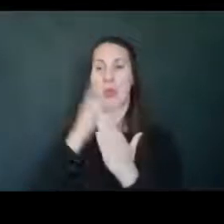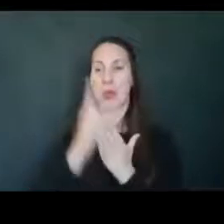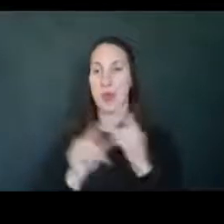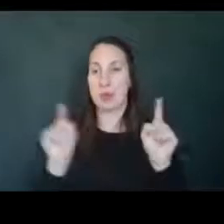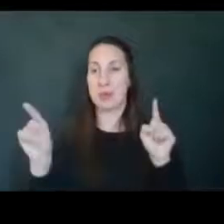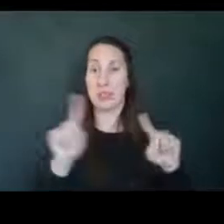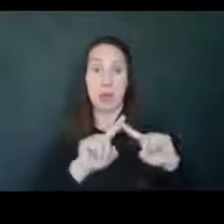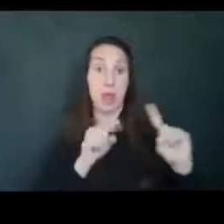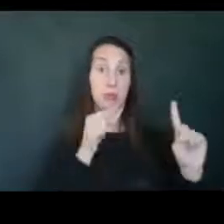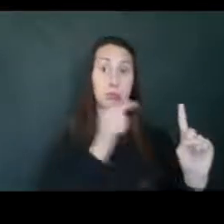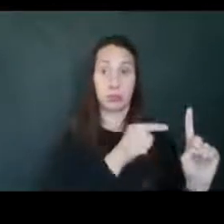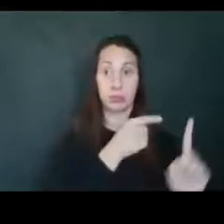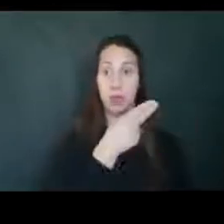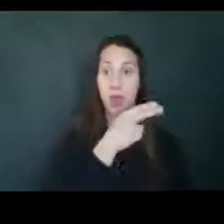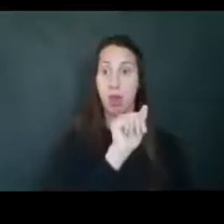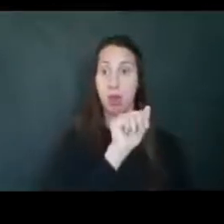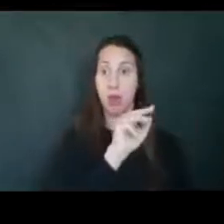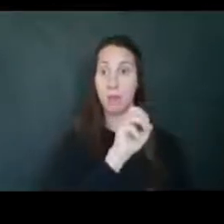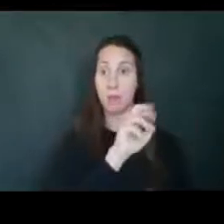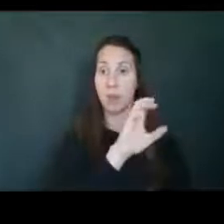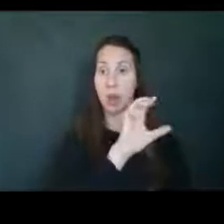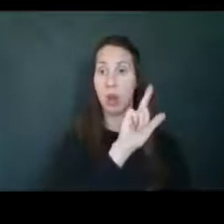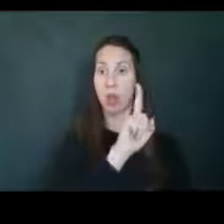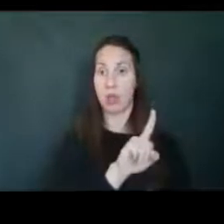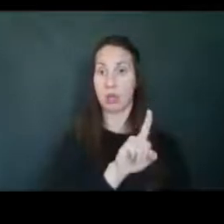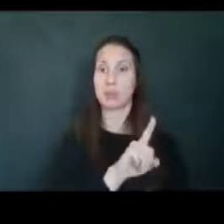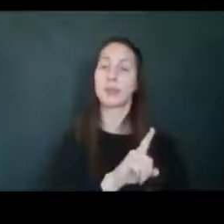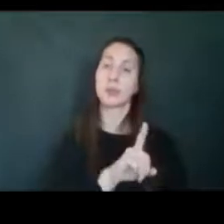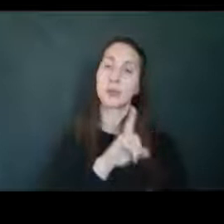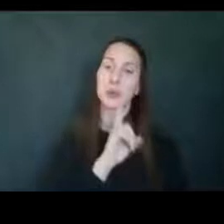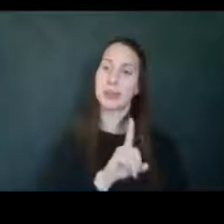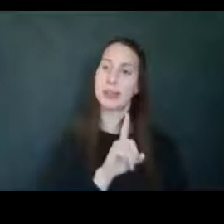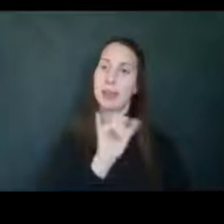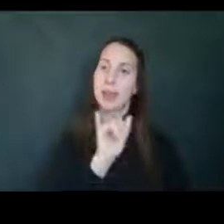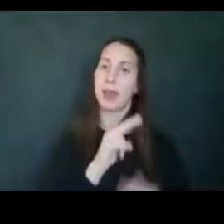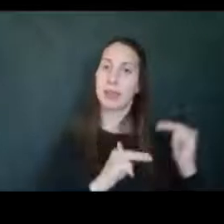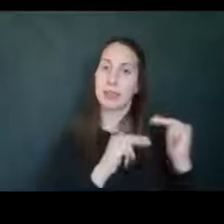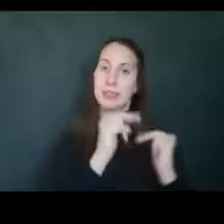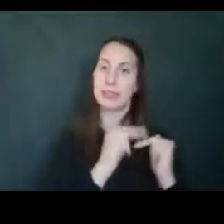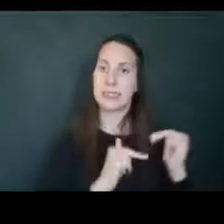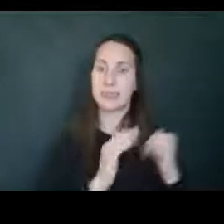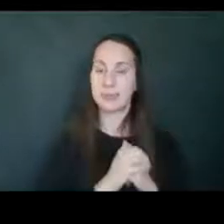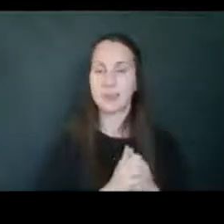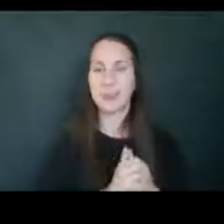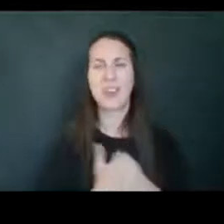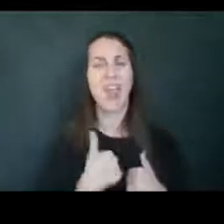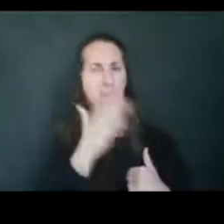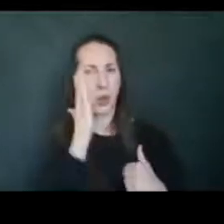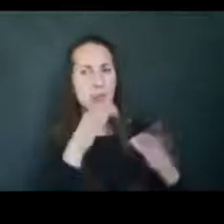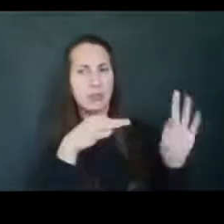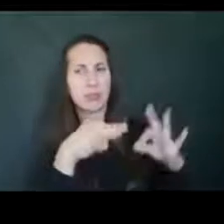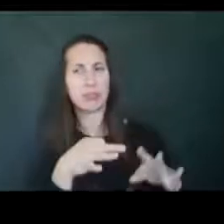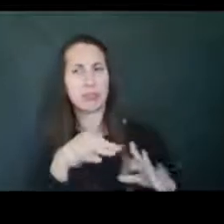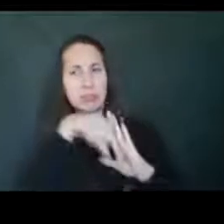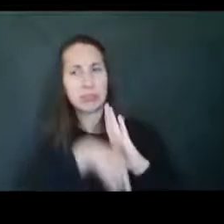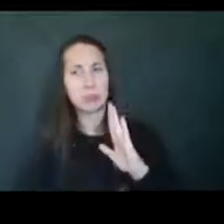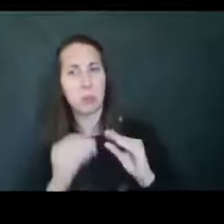was the coalition building. And I will get into a few of the details of that a little bit